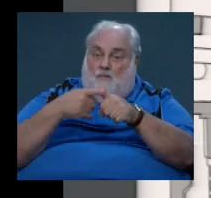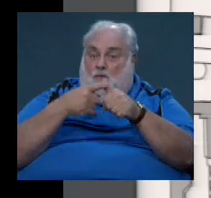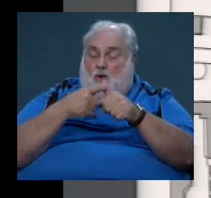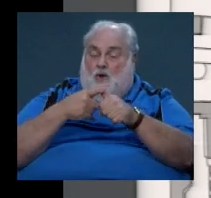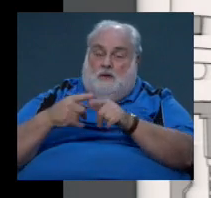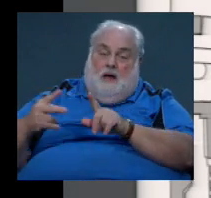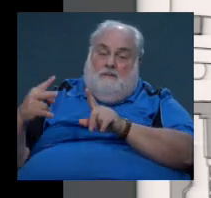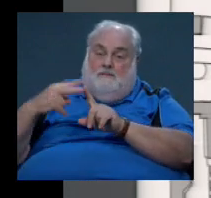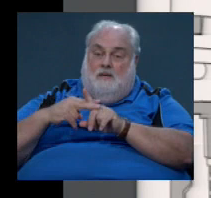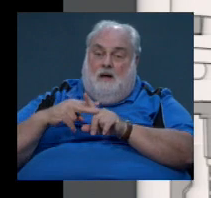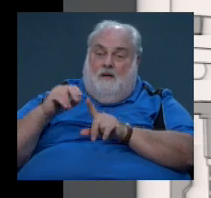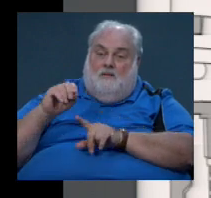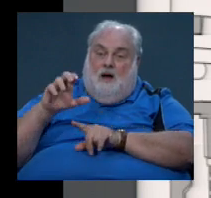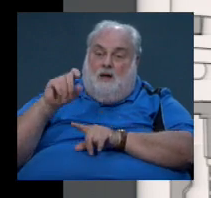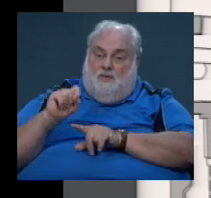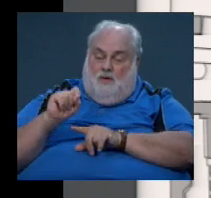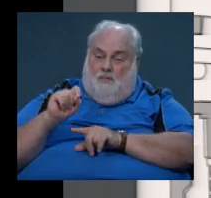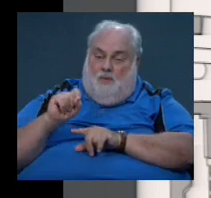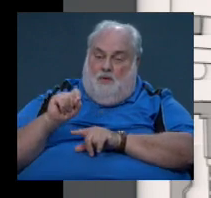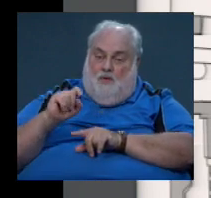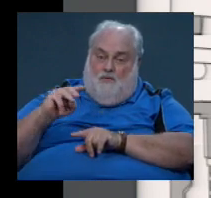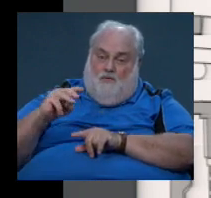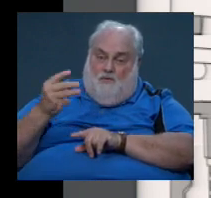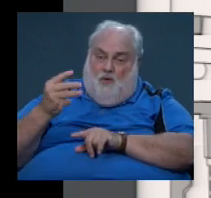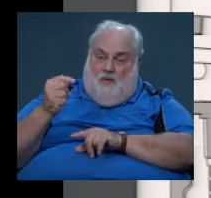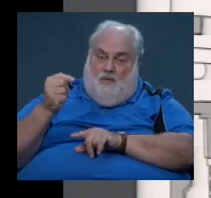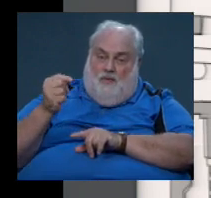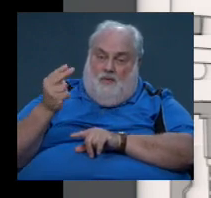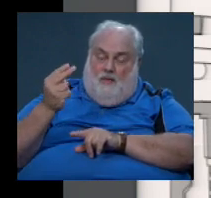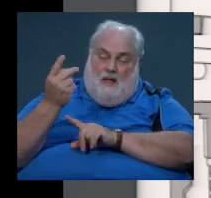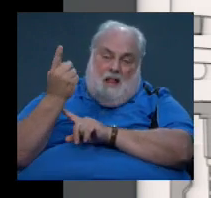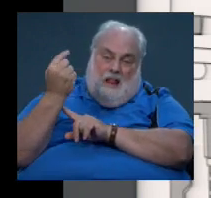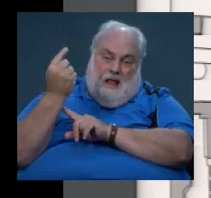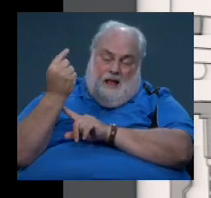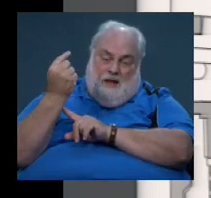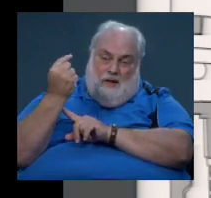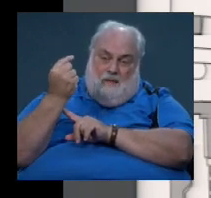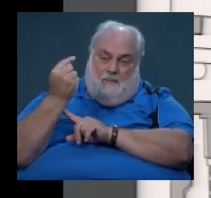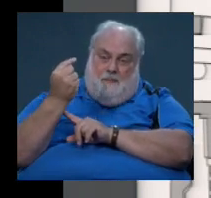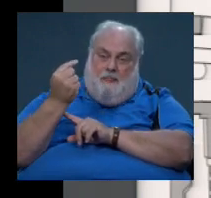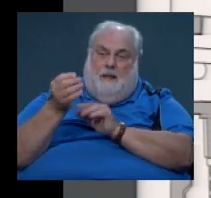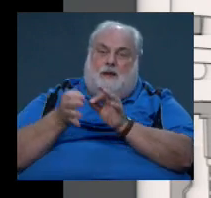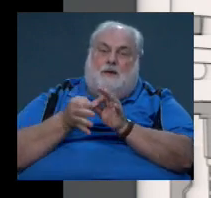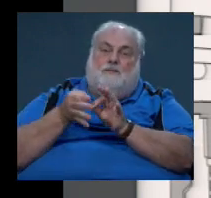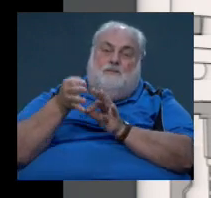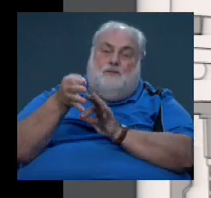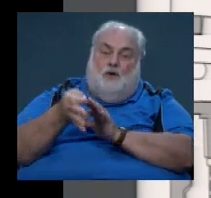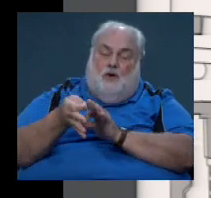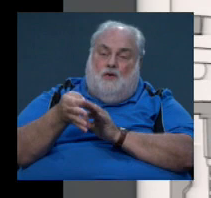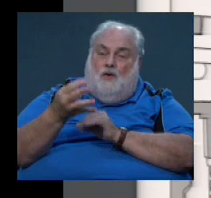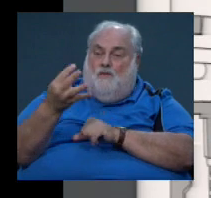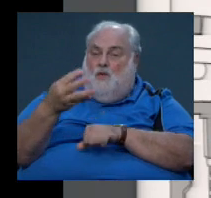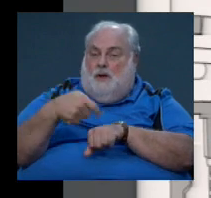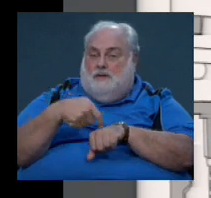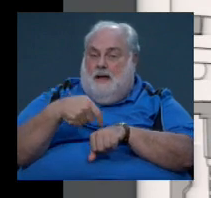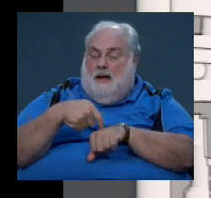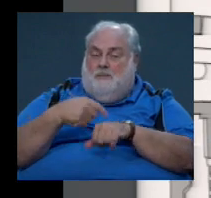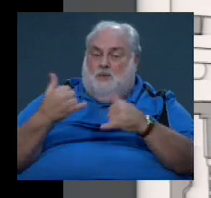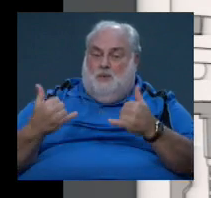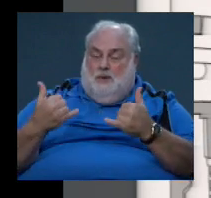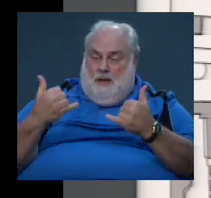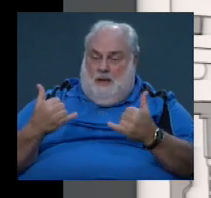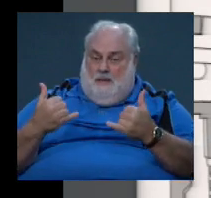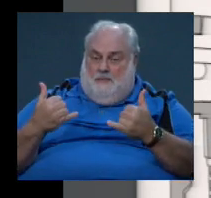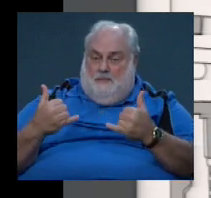filed for the October 4th meeting of last year. that has been deferred 4 times to today's